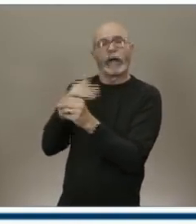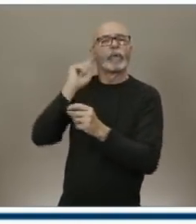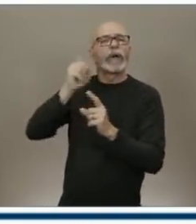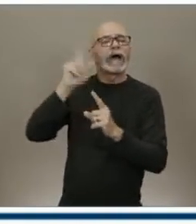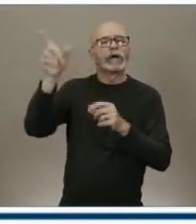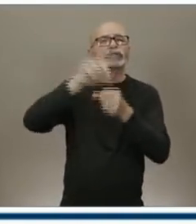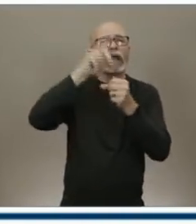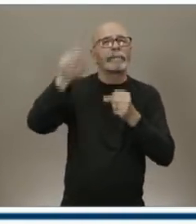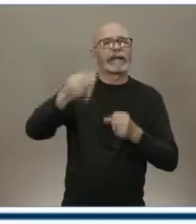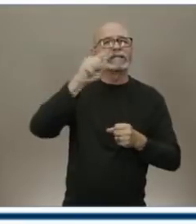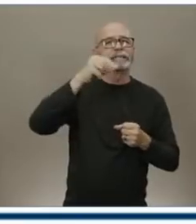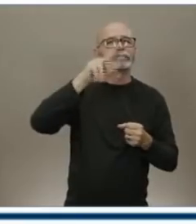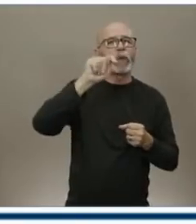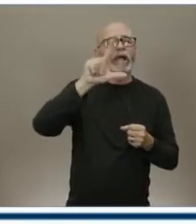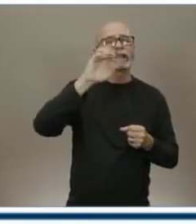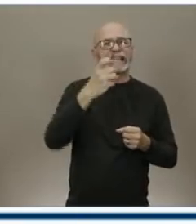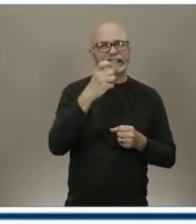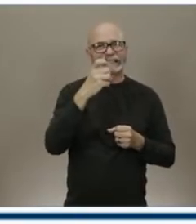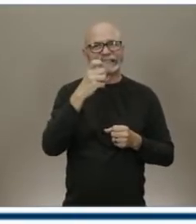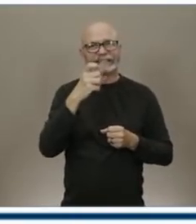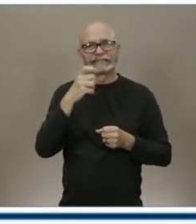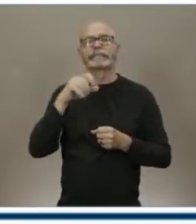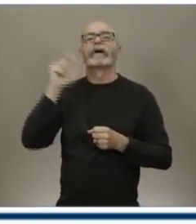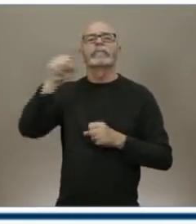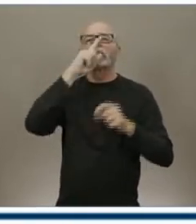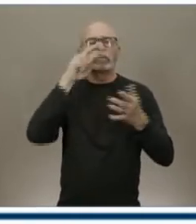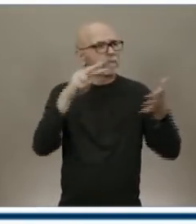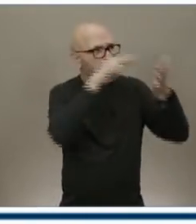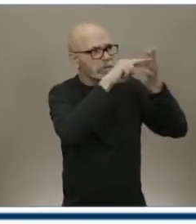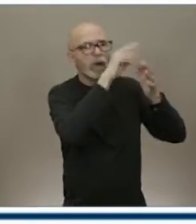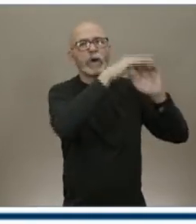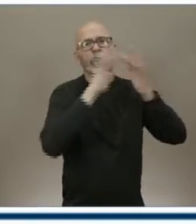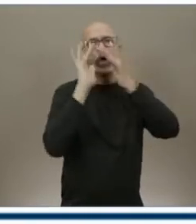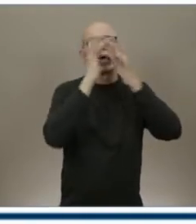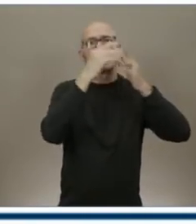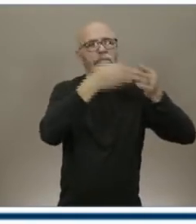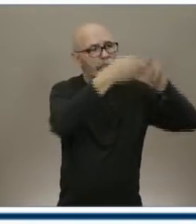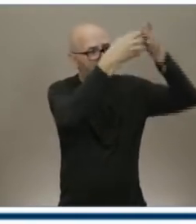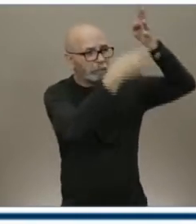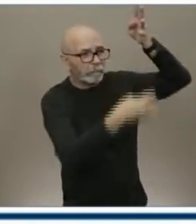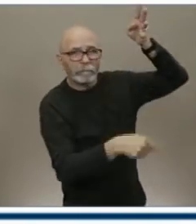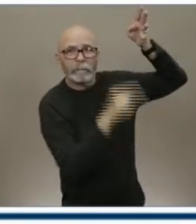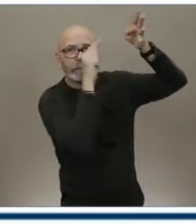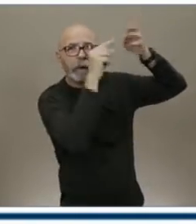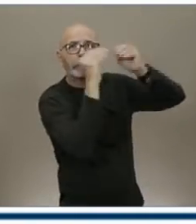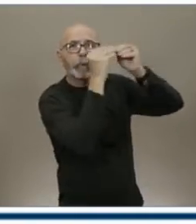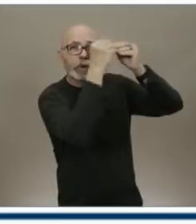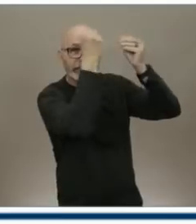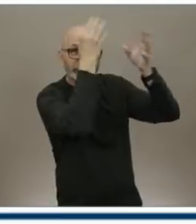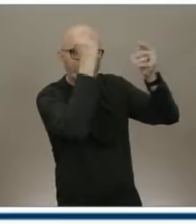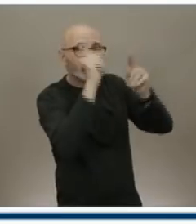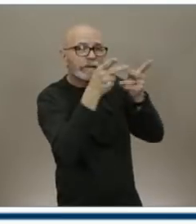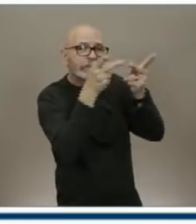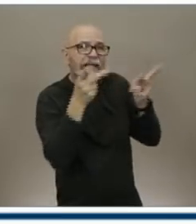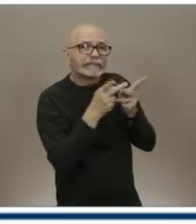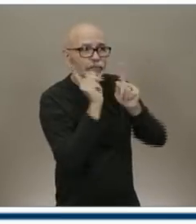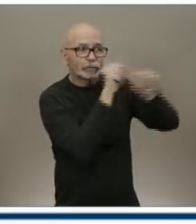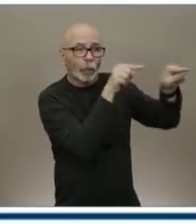of our province, you can go in the online booking and book through the existing PACs.